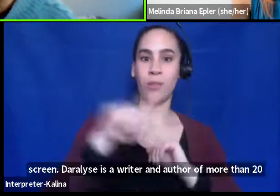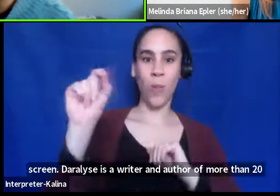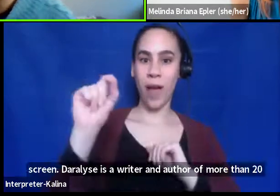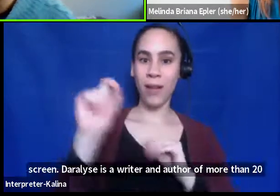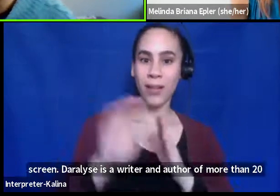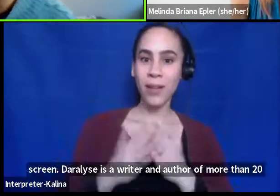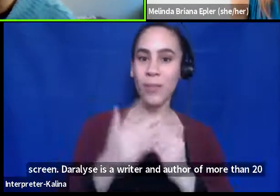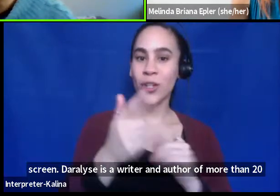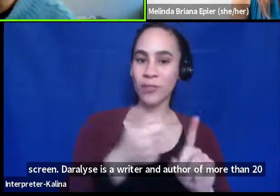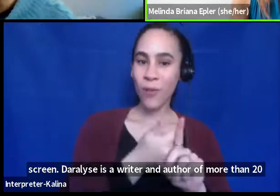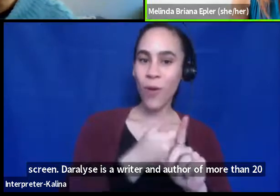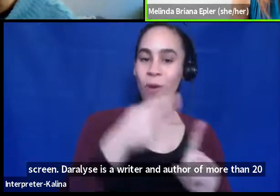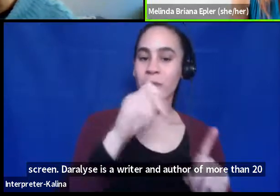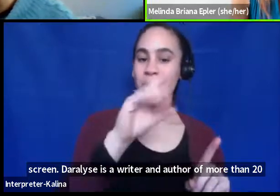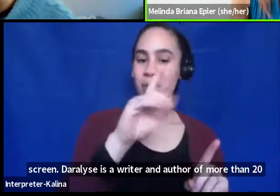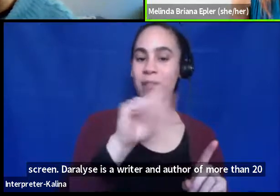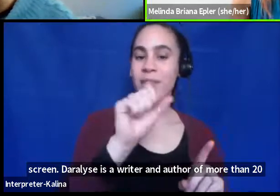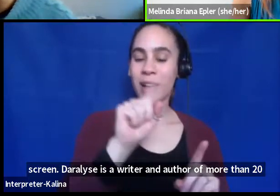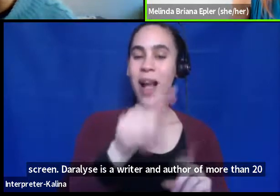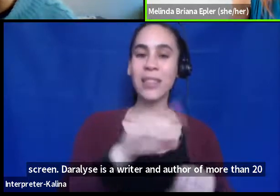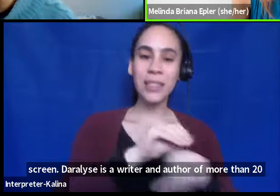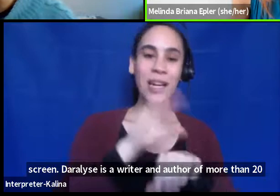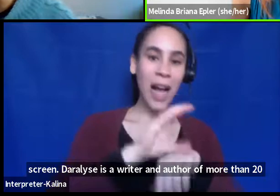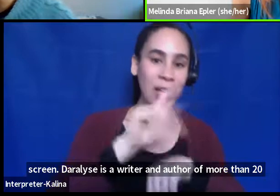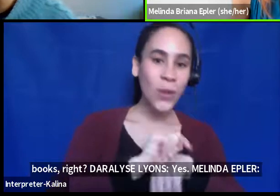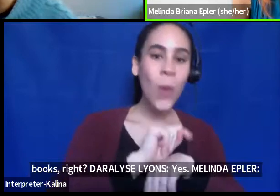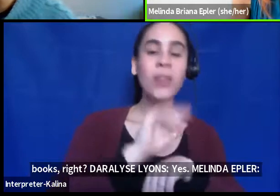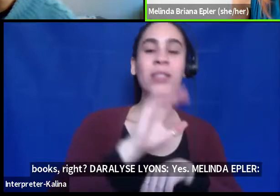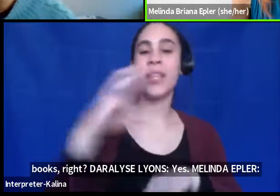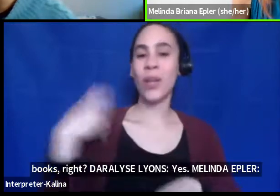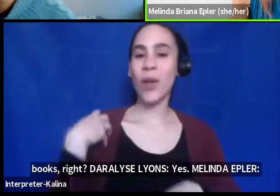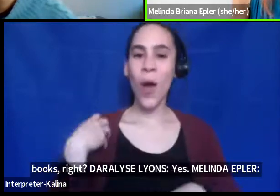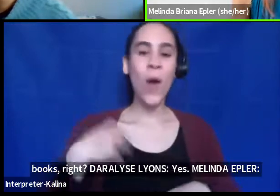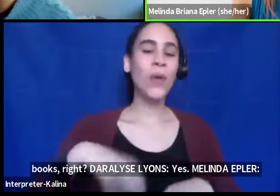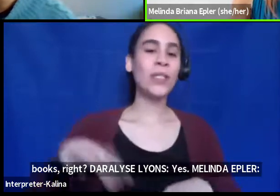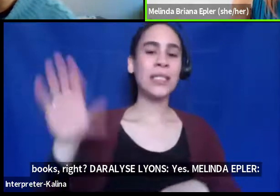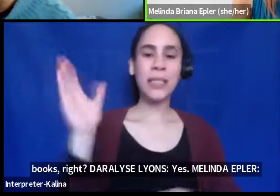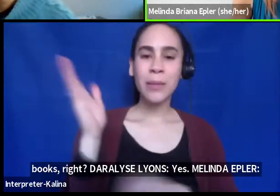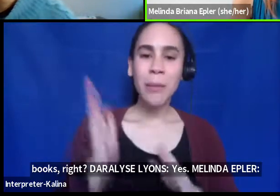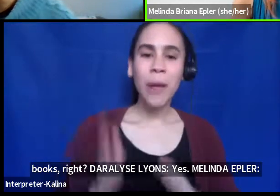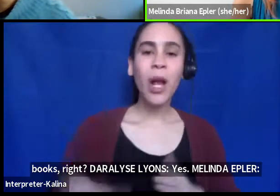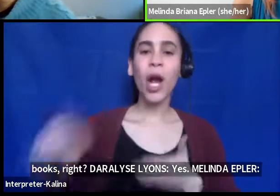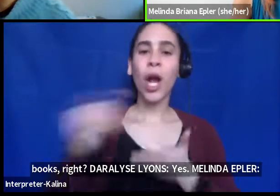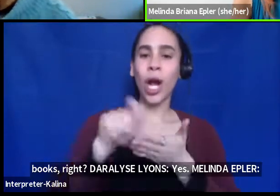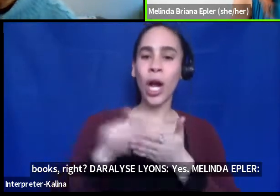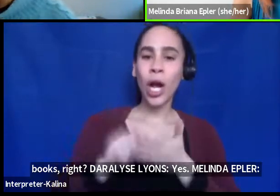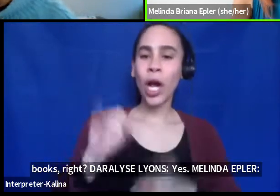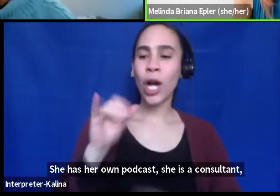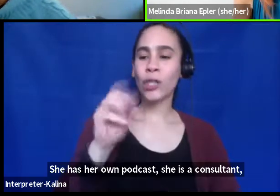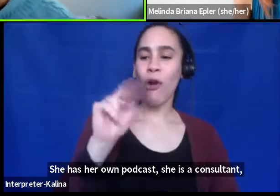her own podcast. She's a consultant, a coach, a speaker, a journalist, an actress. You're busy.